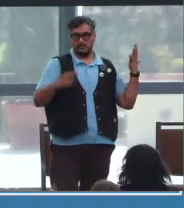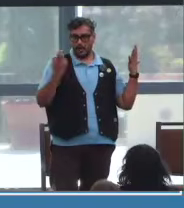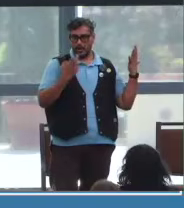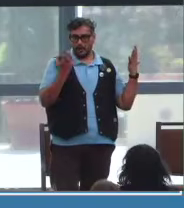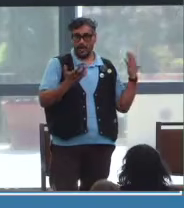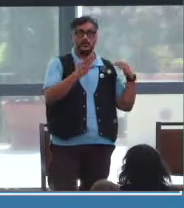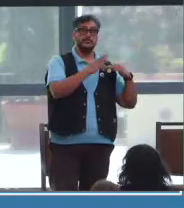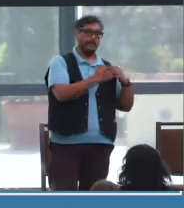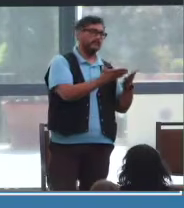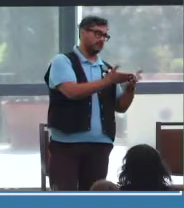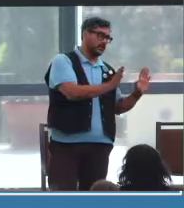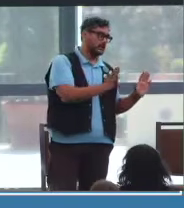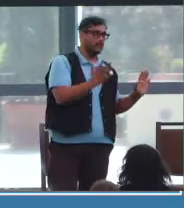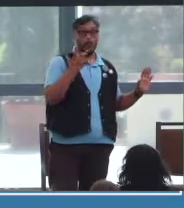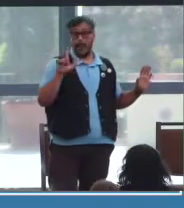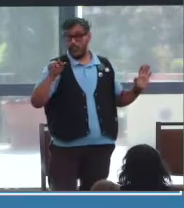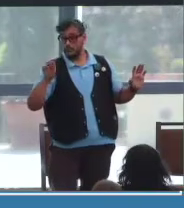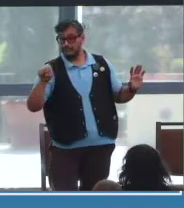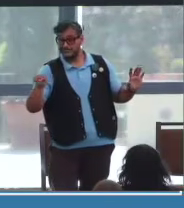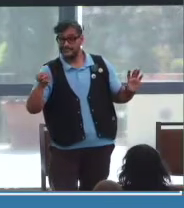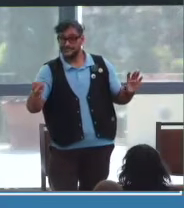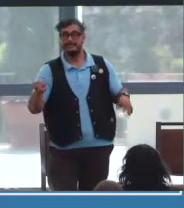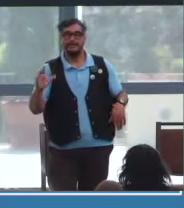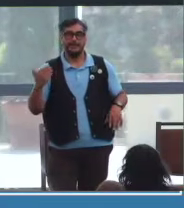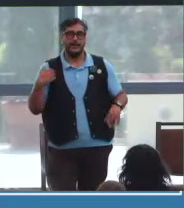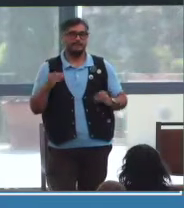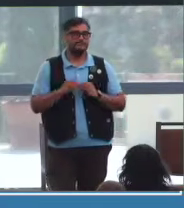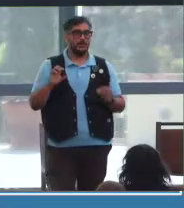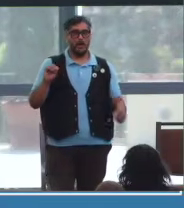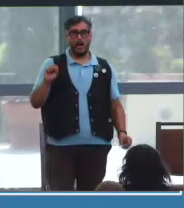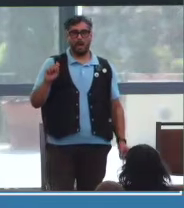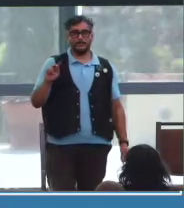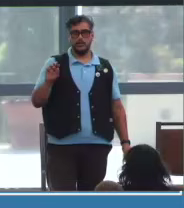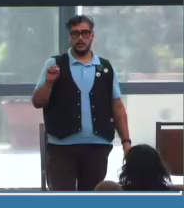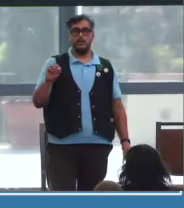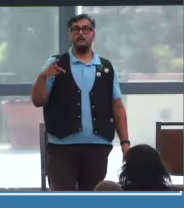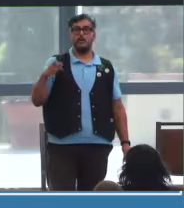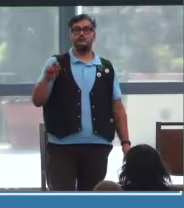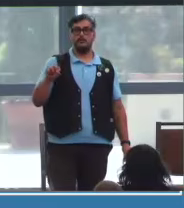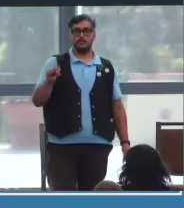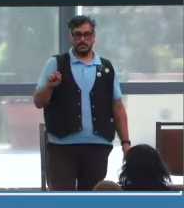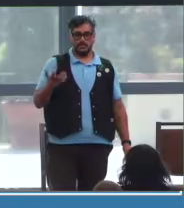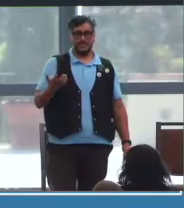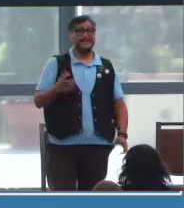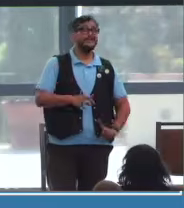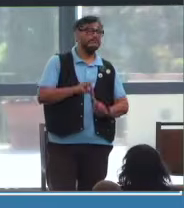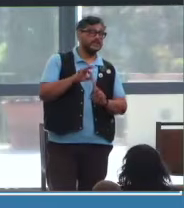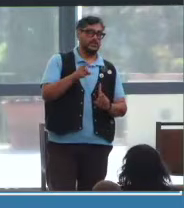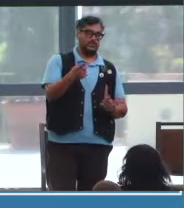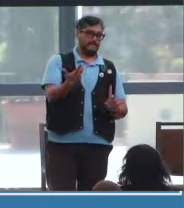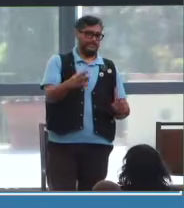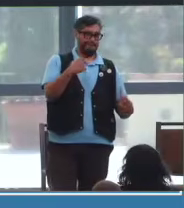general population reasons why lupus patients are particularly prone for osteoporosis, especially if you've been on corticosteroids in the